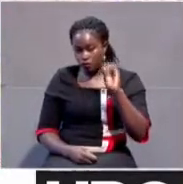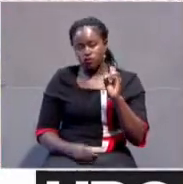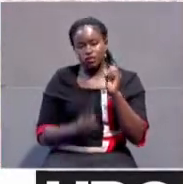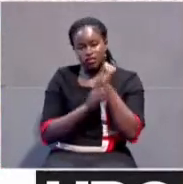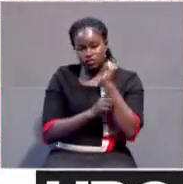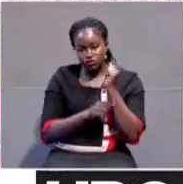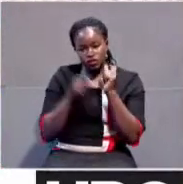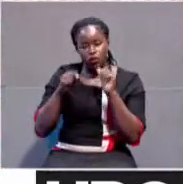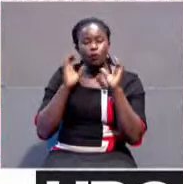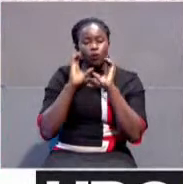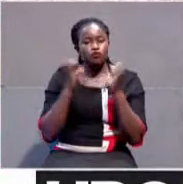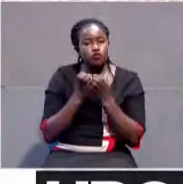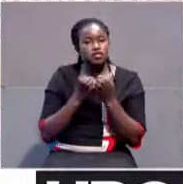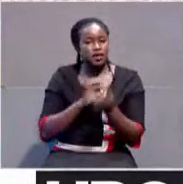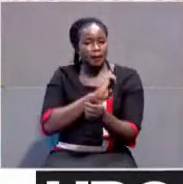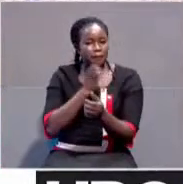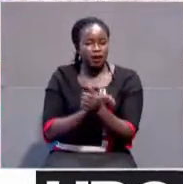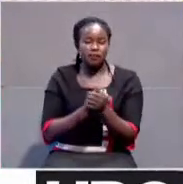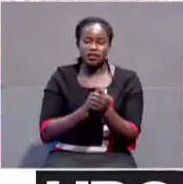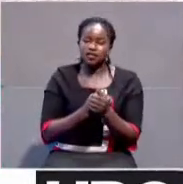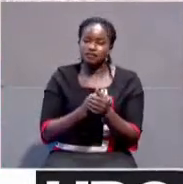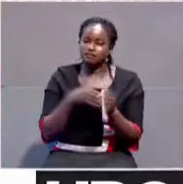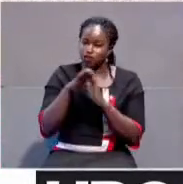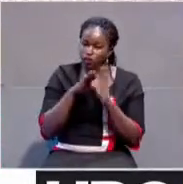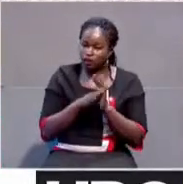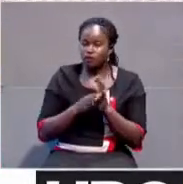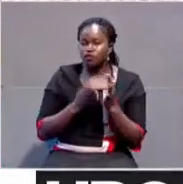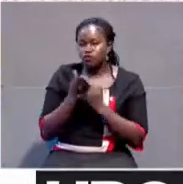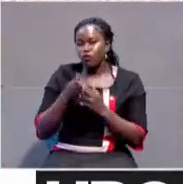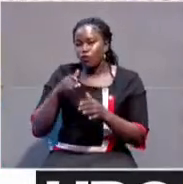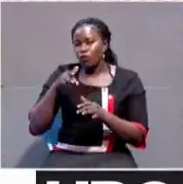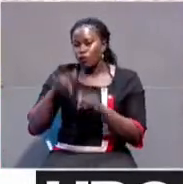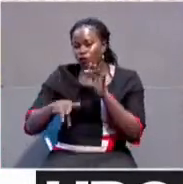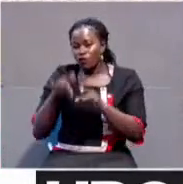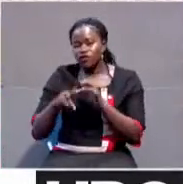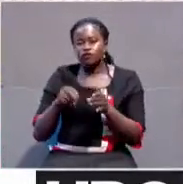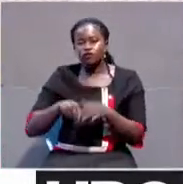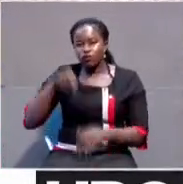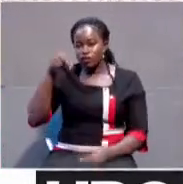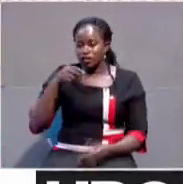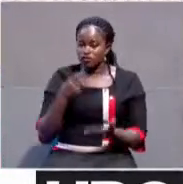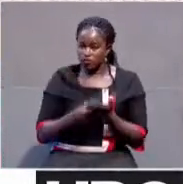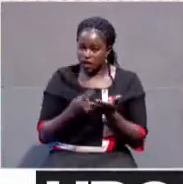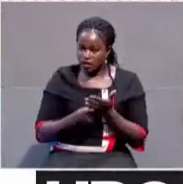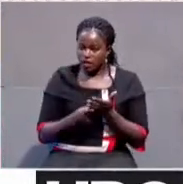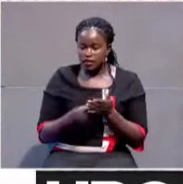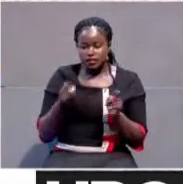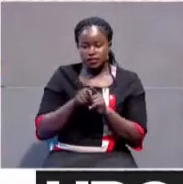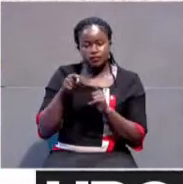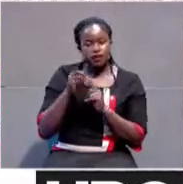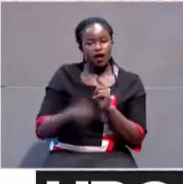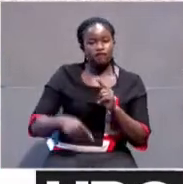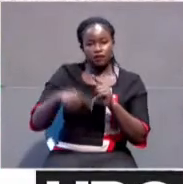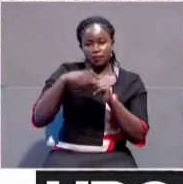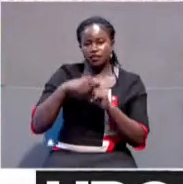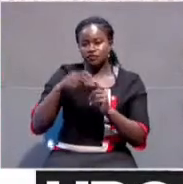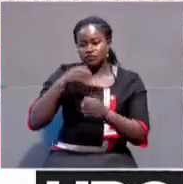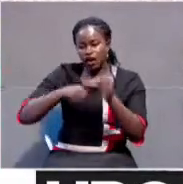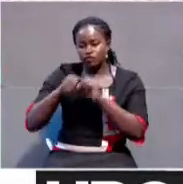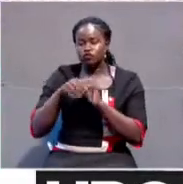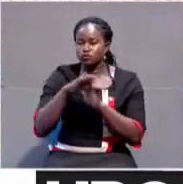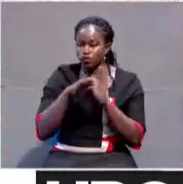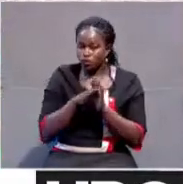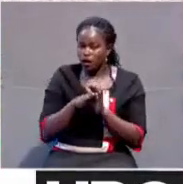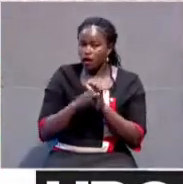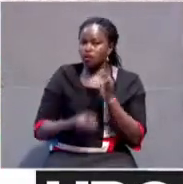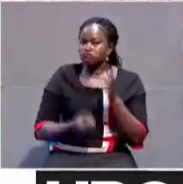program through the Office of Northern Uganda, which is an affirmative action program established by His